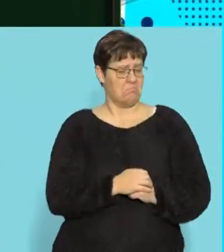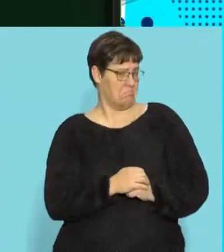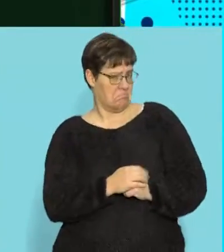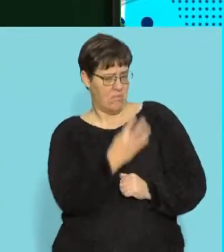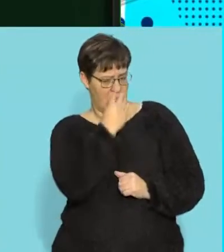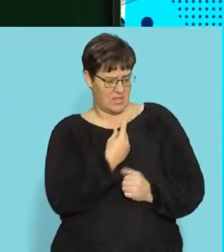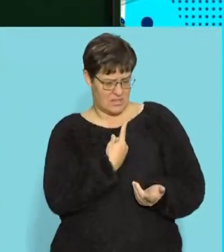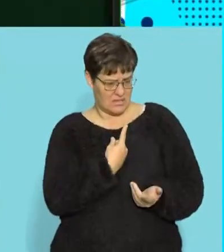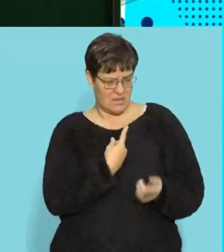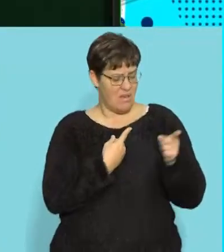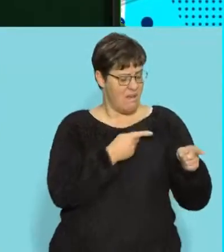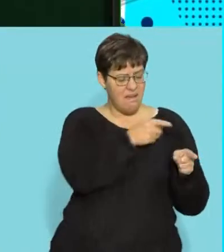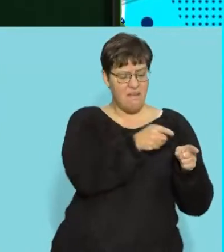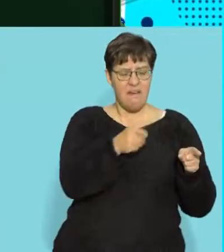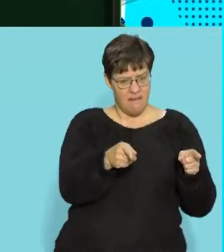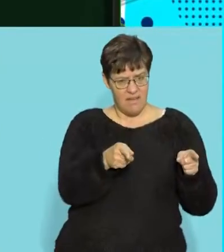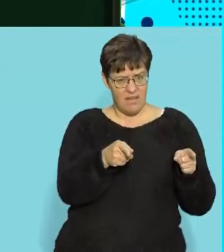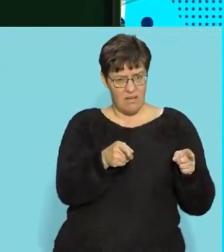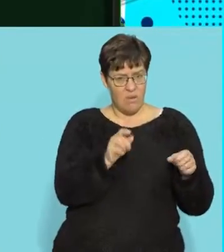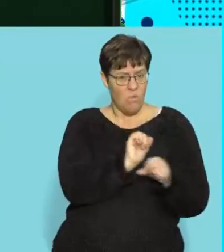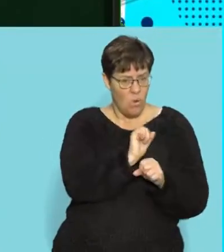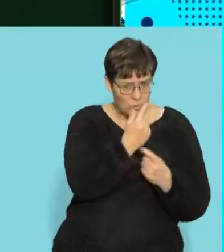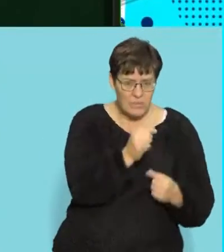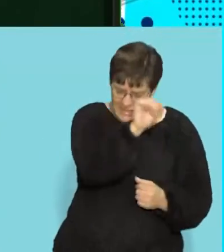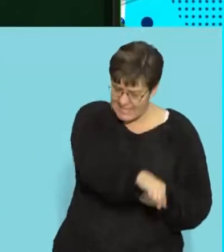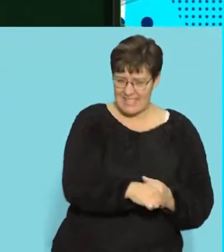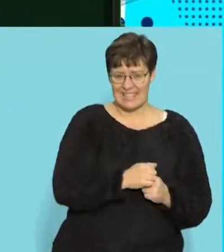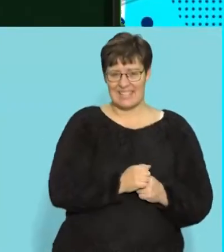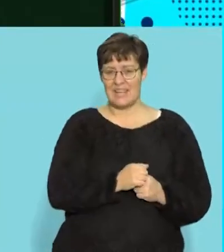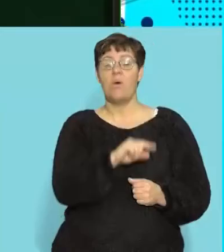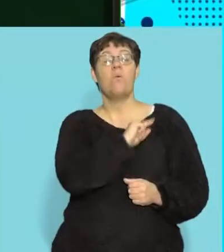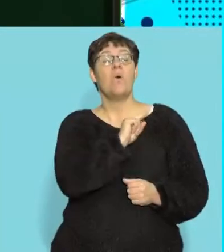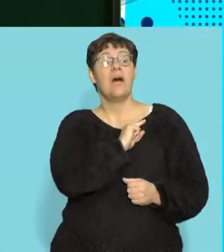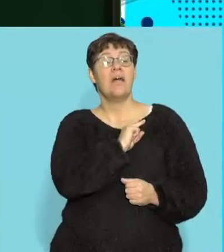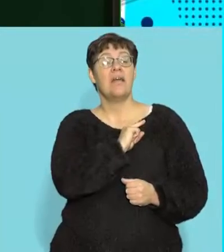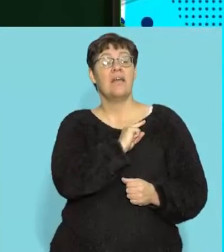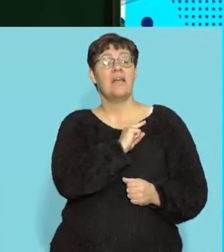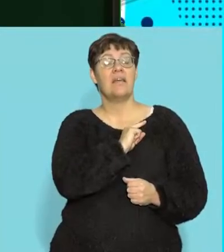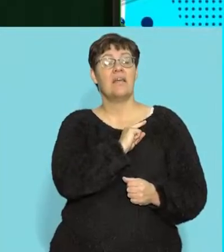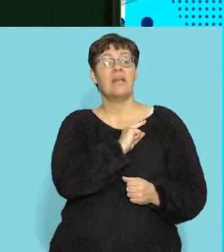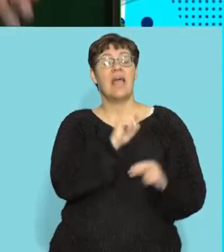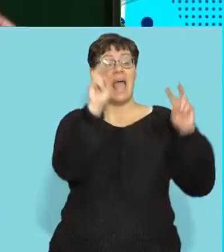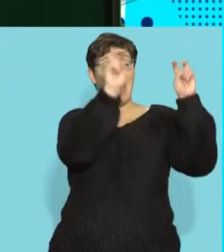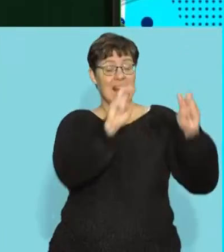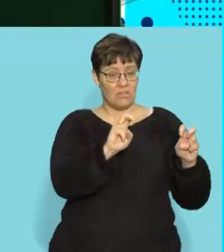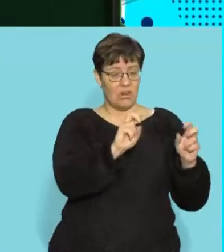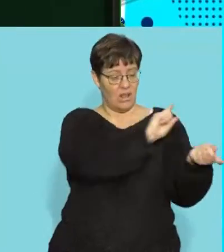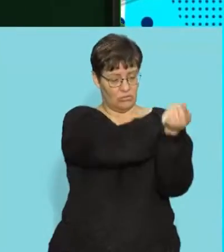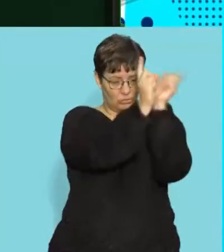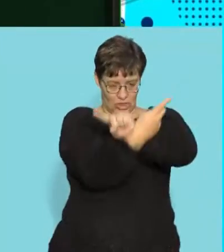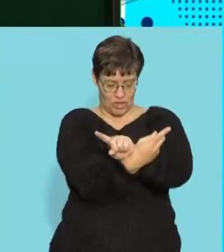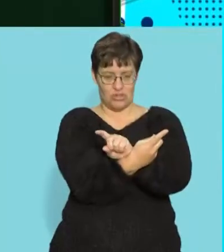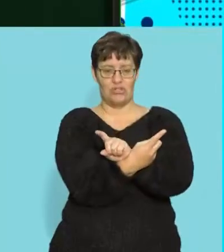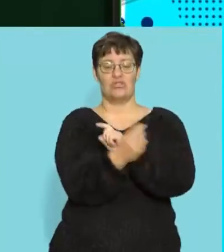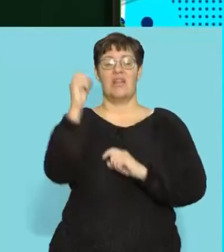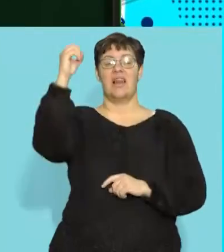asked ourselves that, do these light bulbs actually do work? Yes, they do, because they convert electrical energy